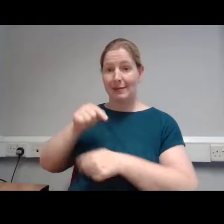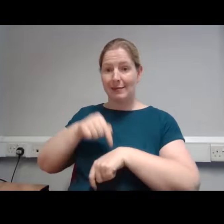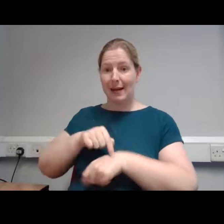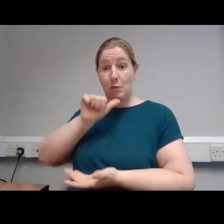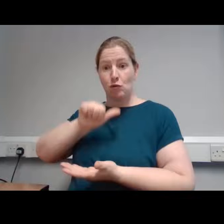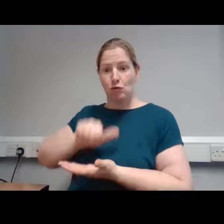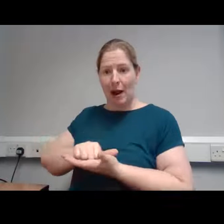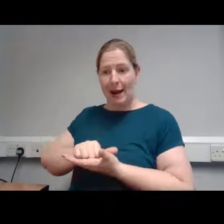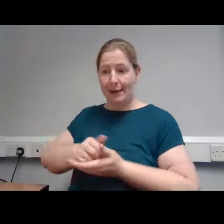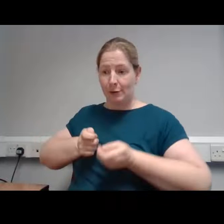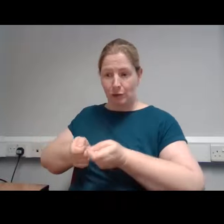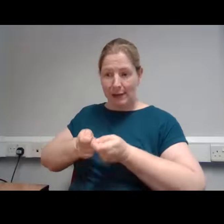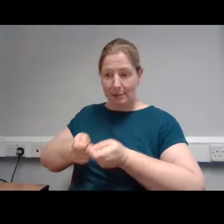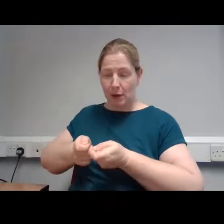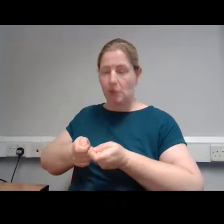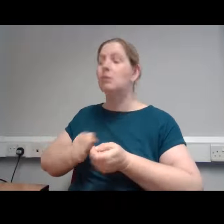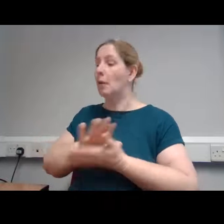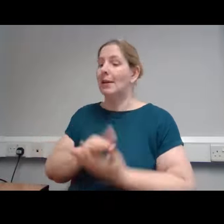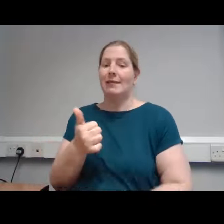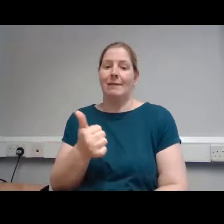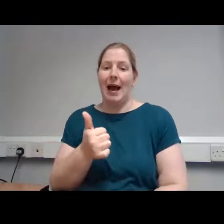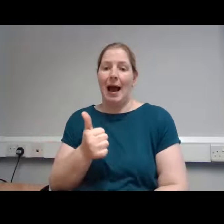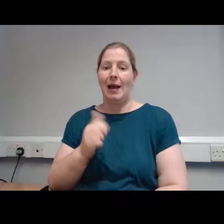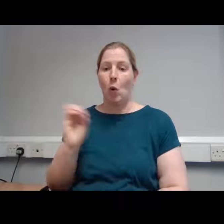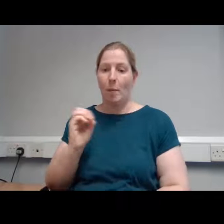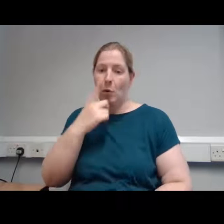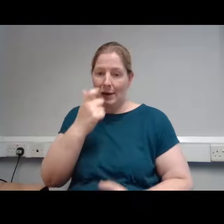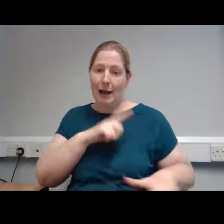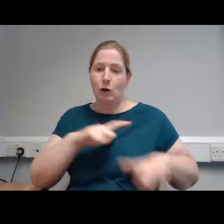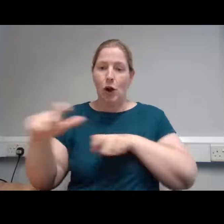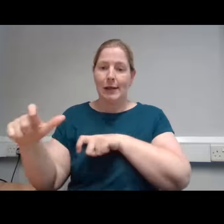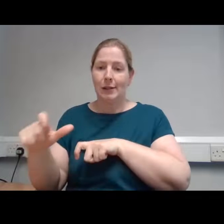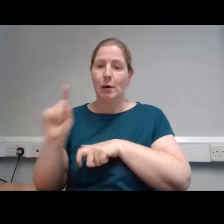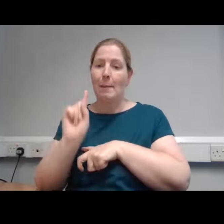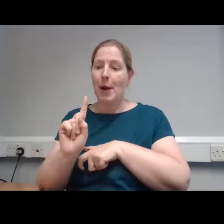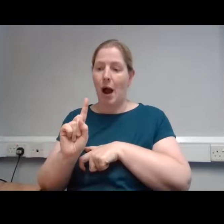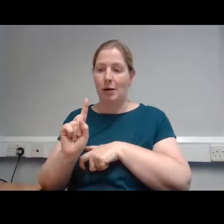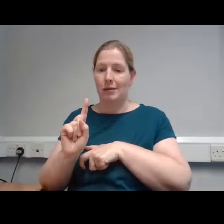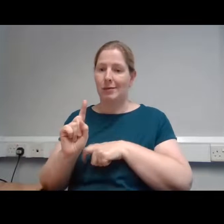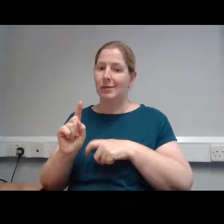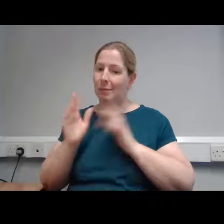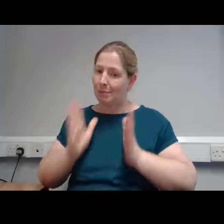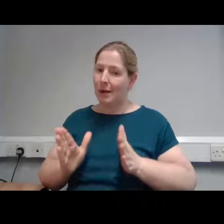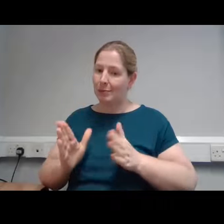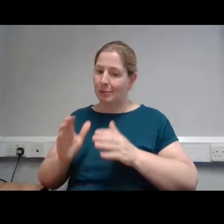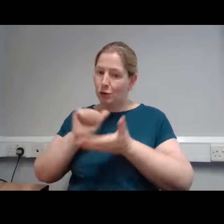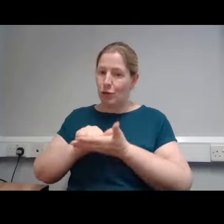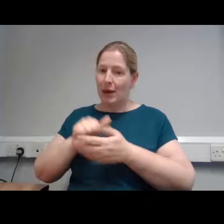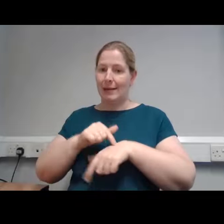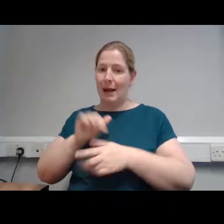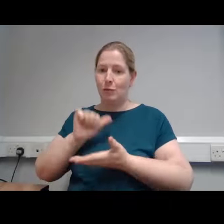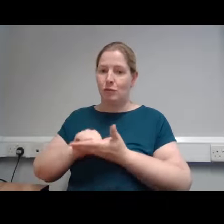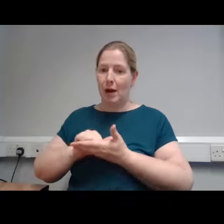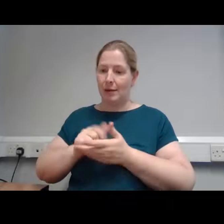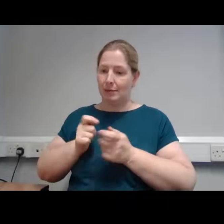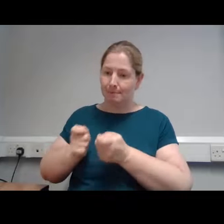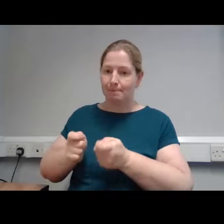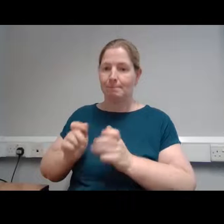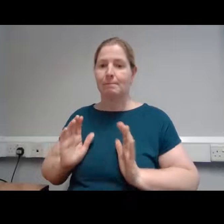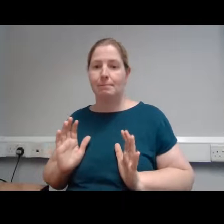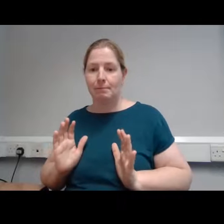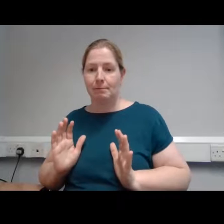opioids disappearing. But it's got to be appropriate prescribing, and you have got to assess